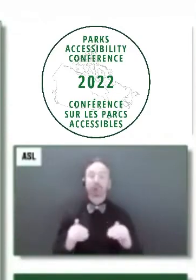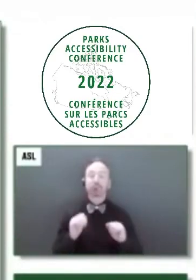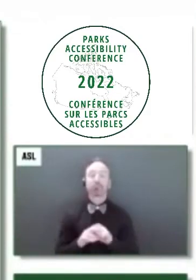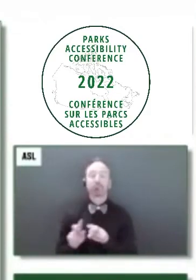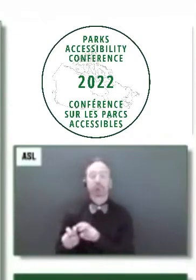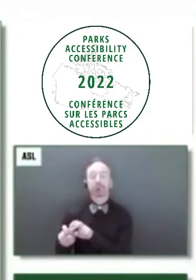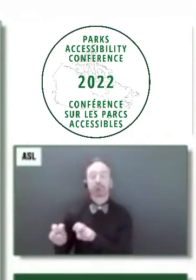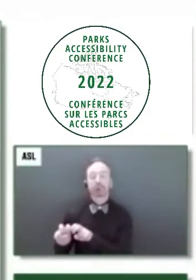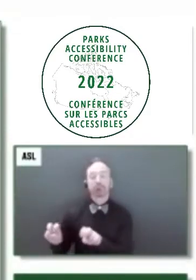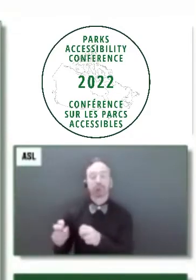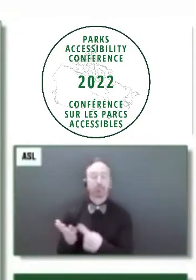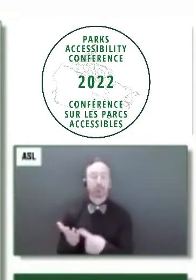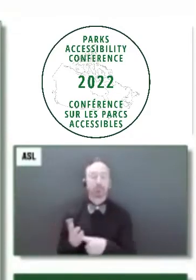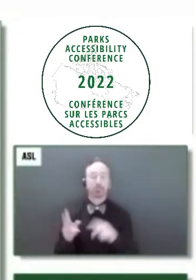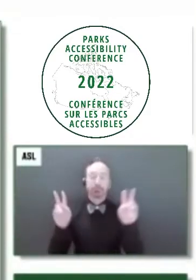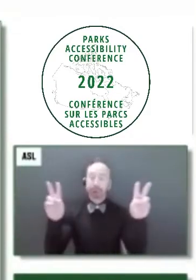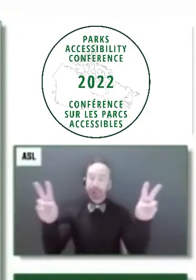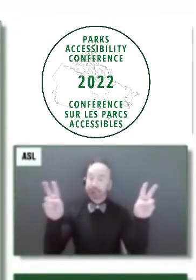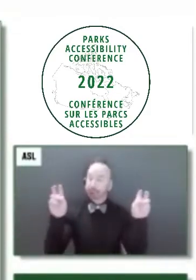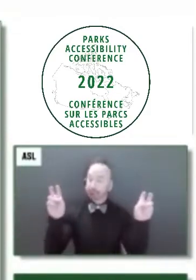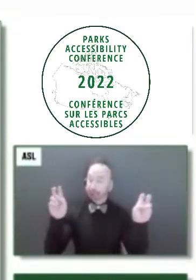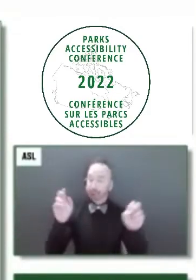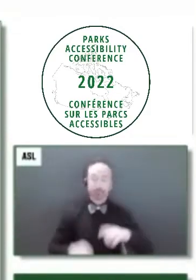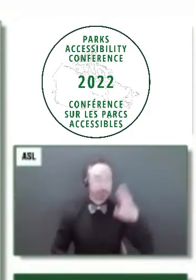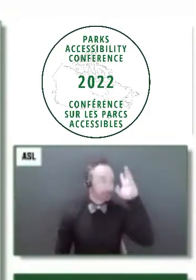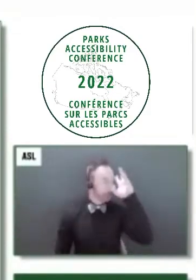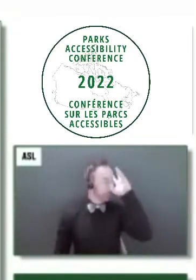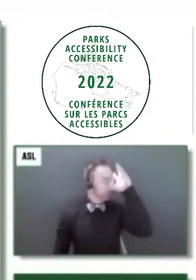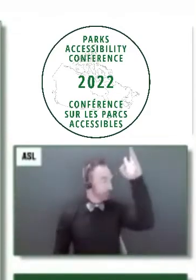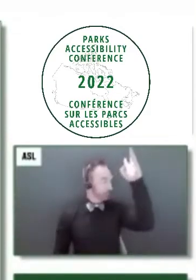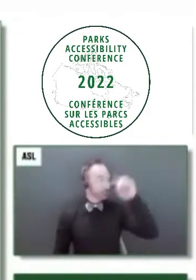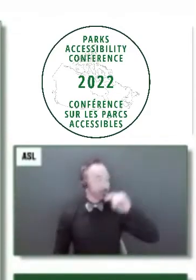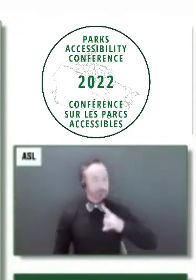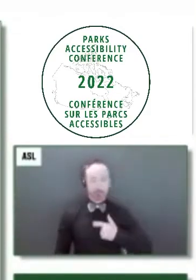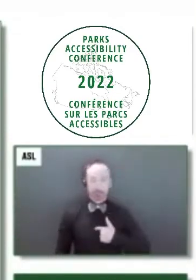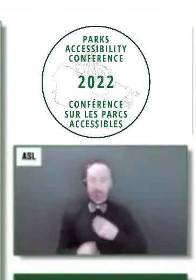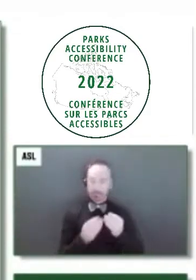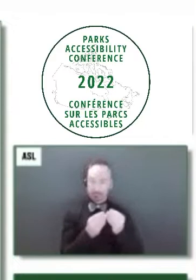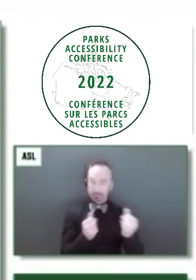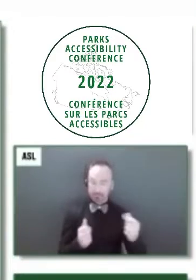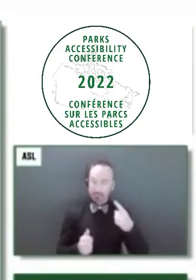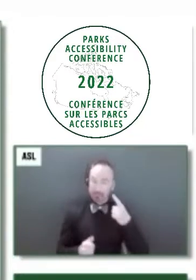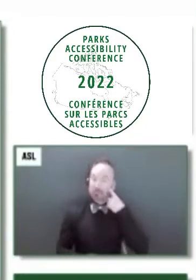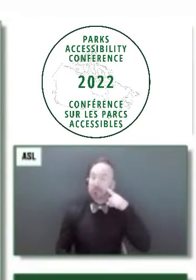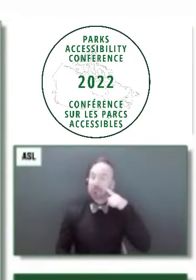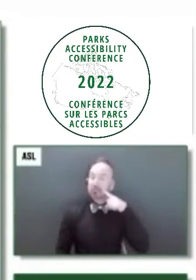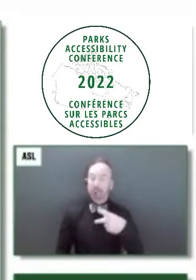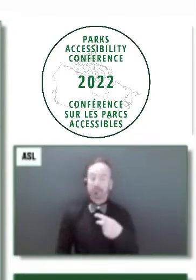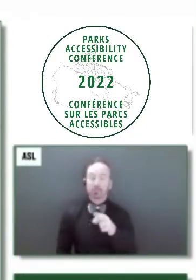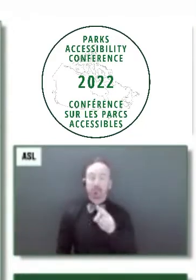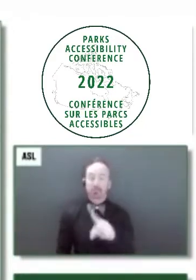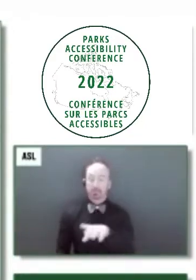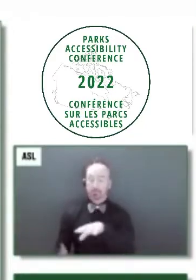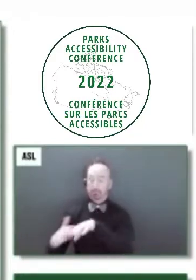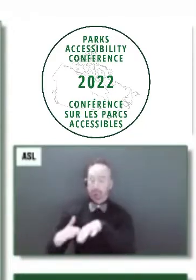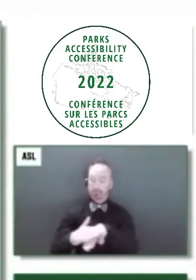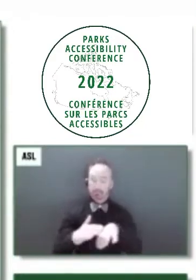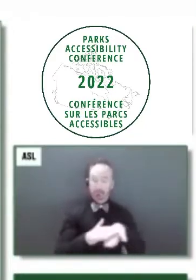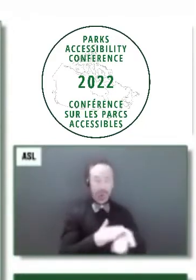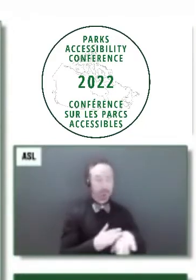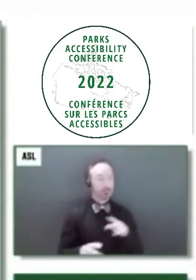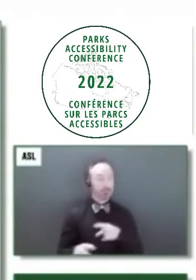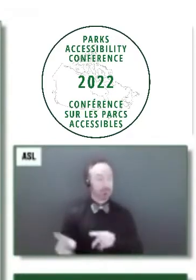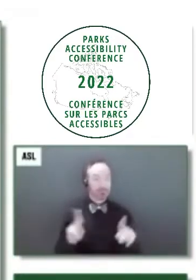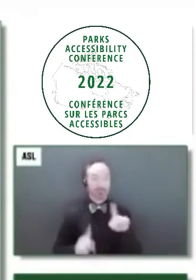on the conference theme, What are innovative solutions to improve park accessibility for people with disabilities? On our panel today, we